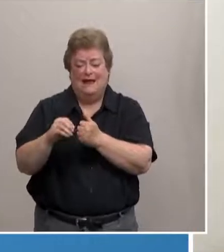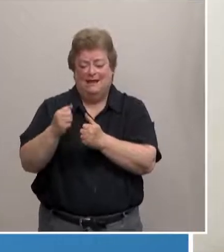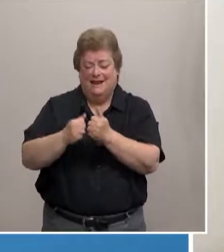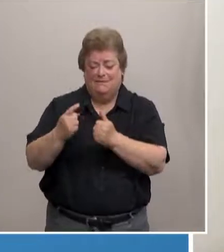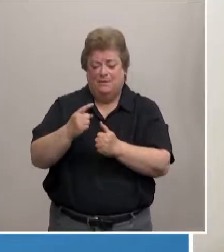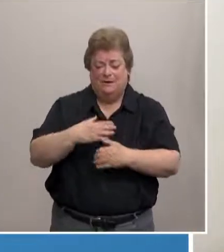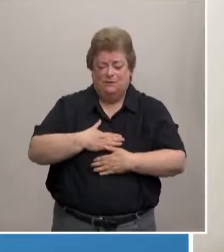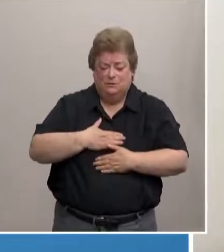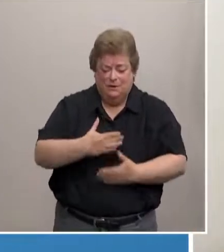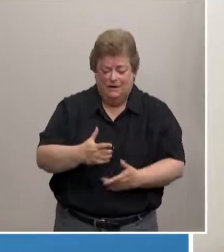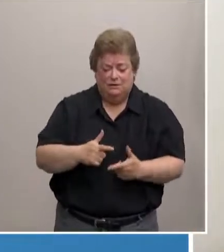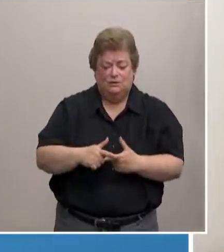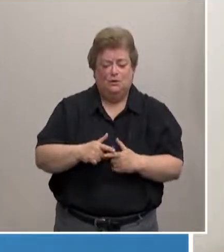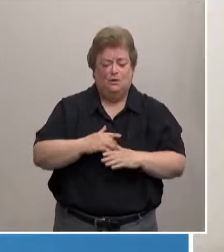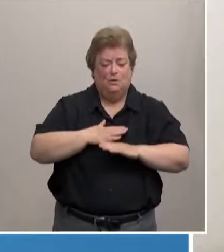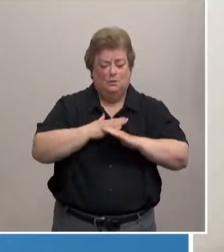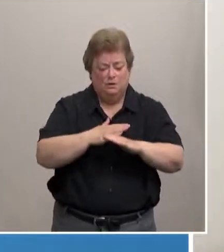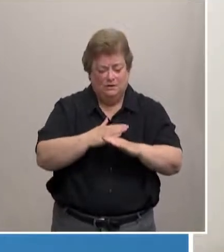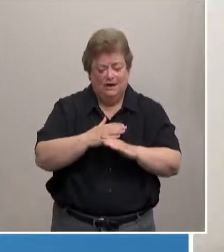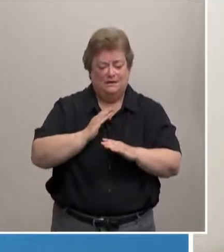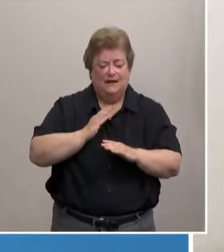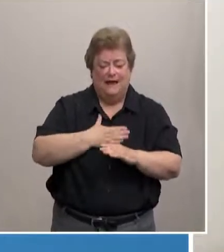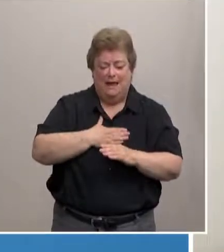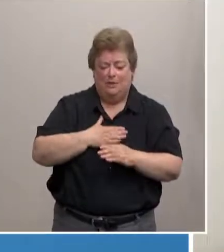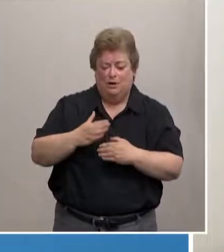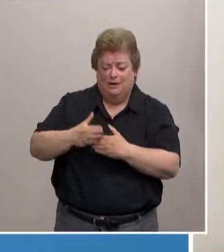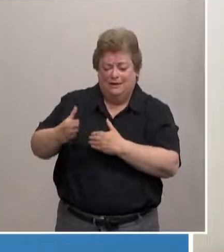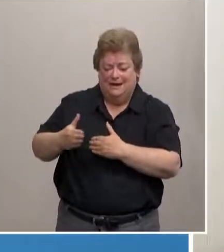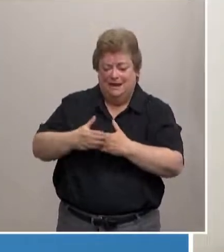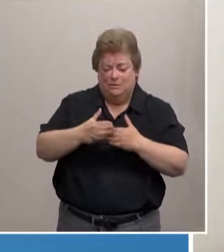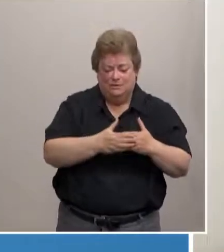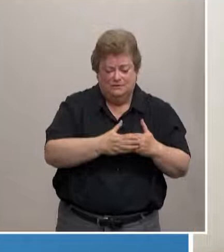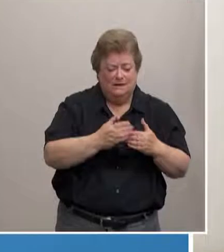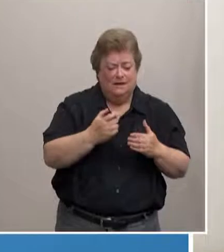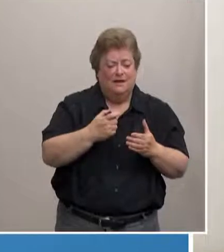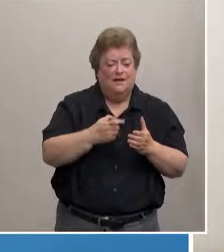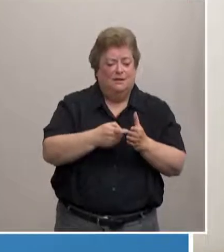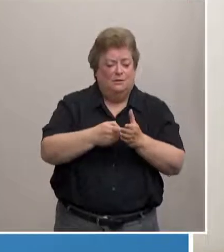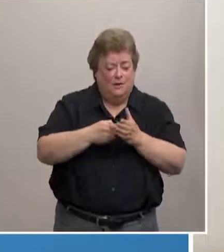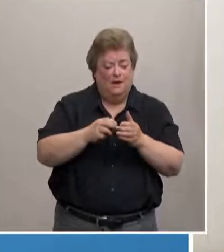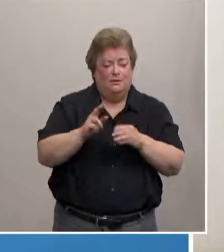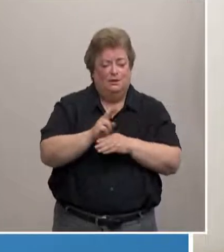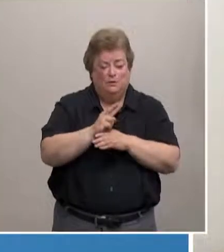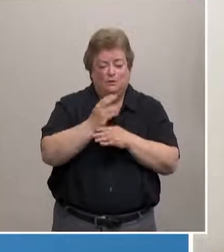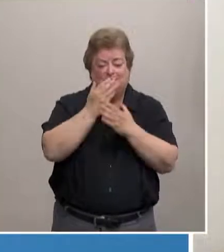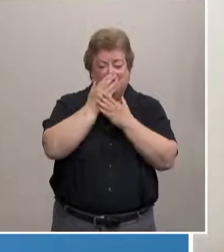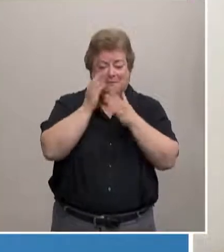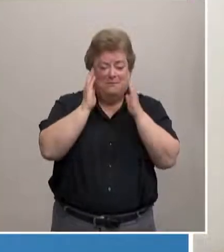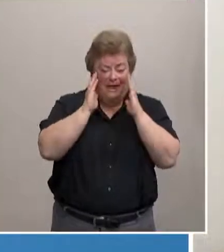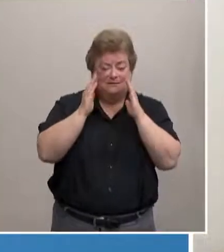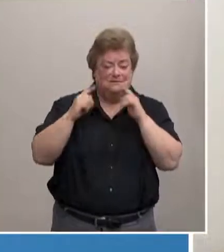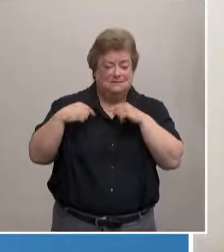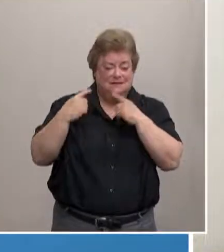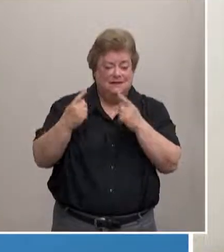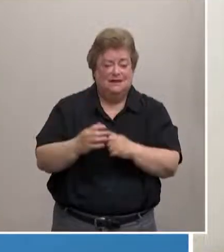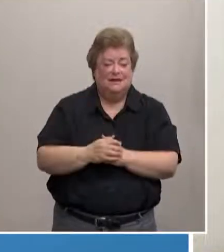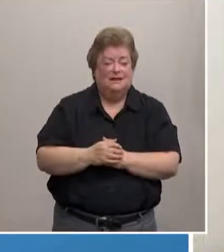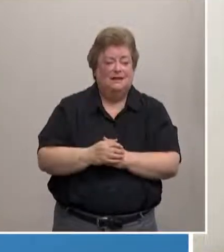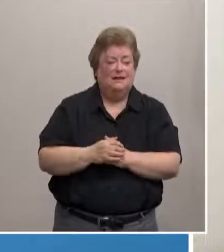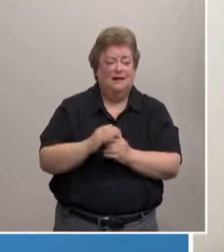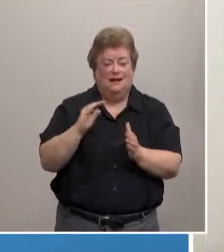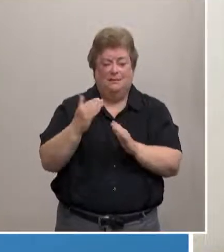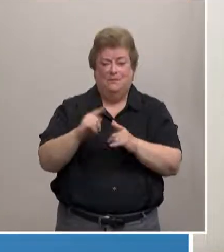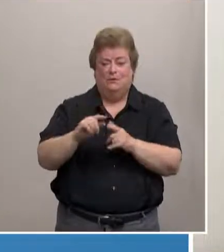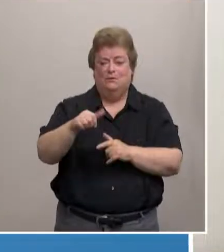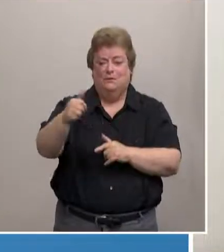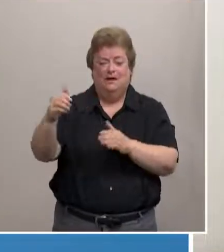to protect our neighbors, the mask implementation that we had early on in comparison to many other communities have